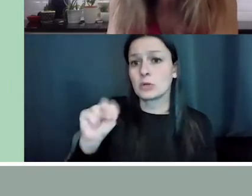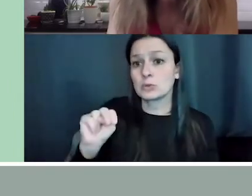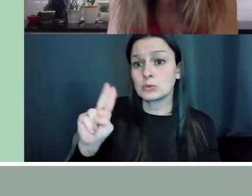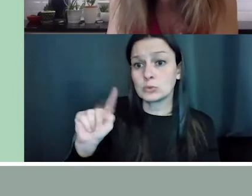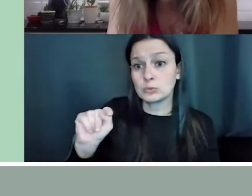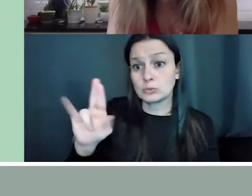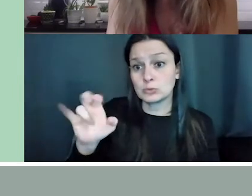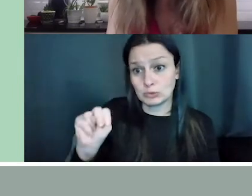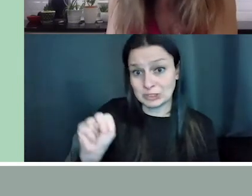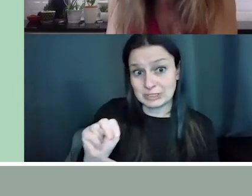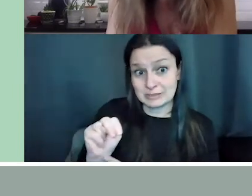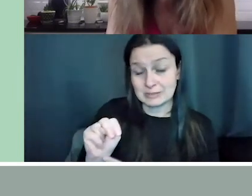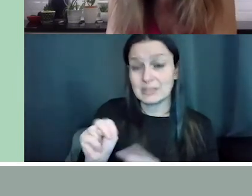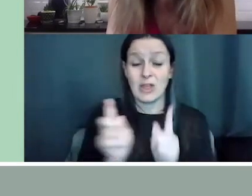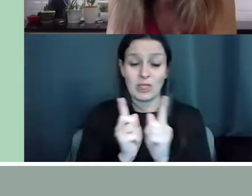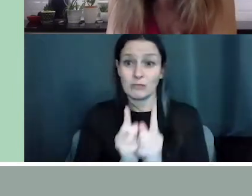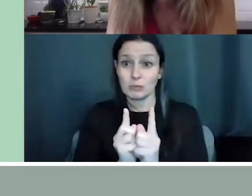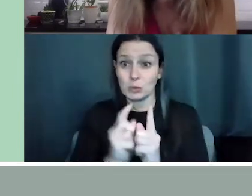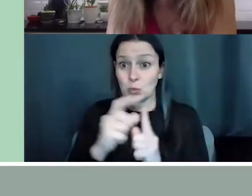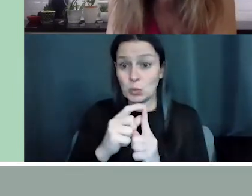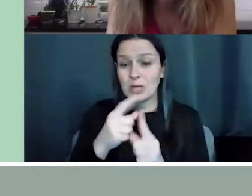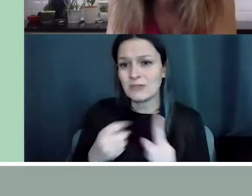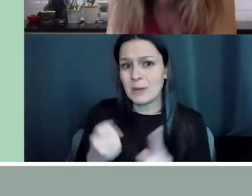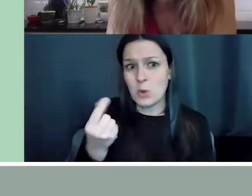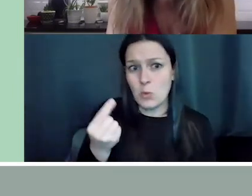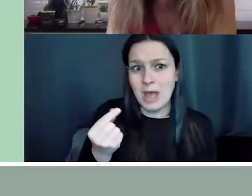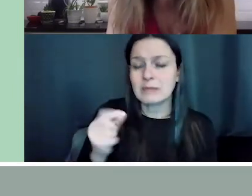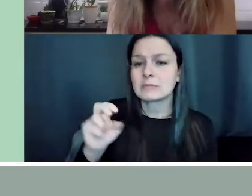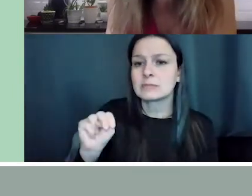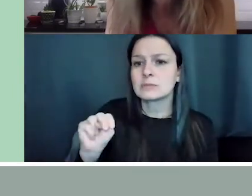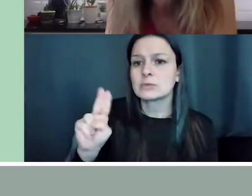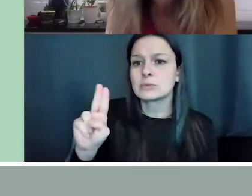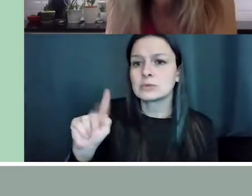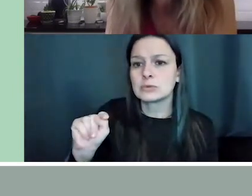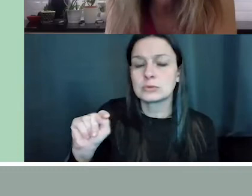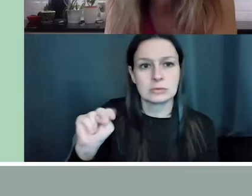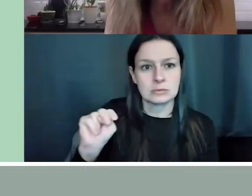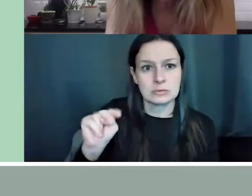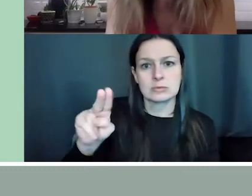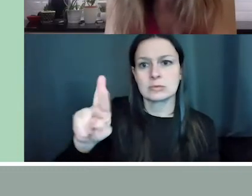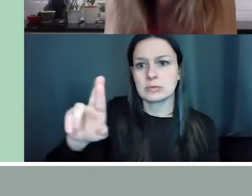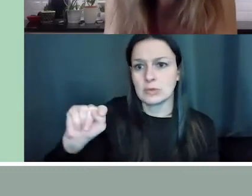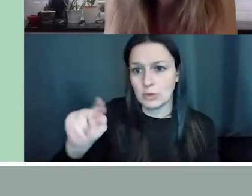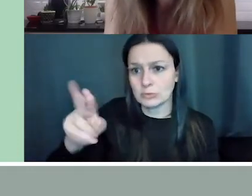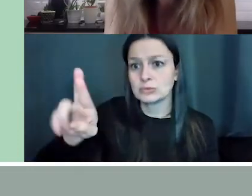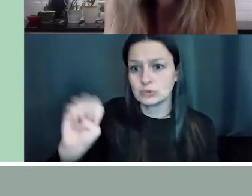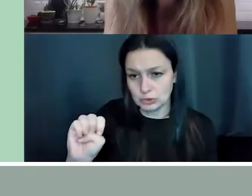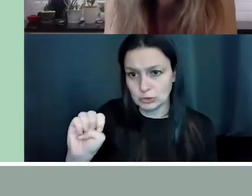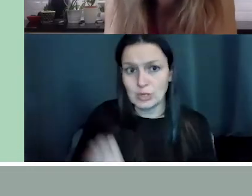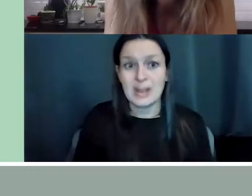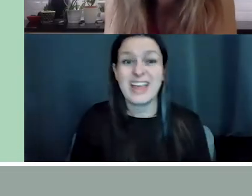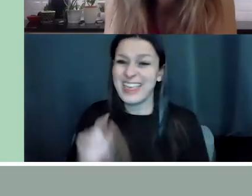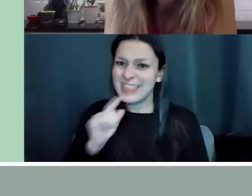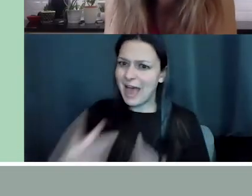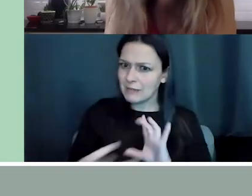the root word, actually comes from the same root word as nurture. And that resonates with all of